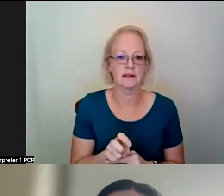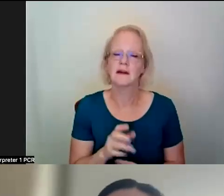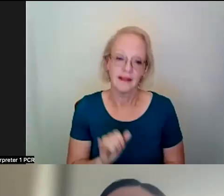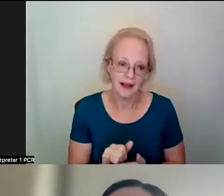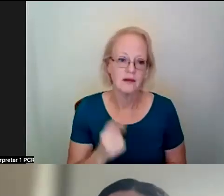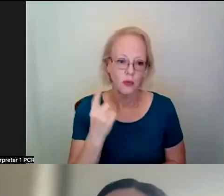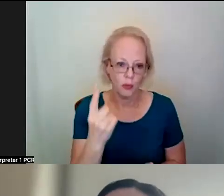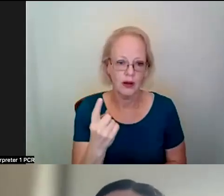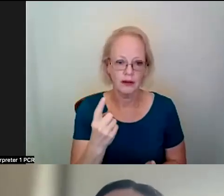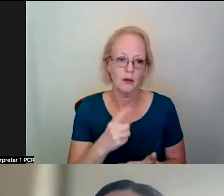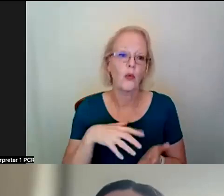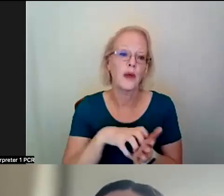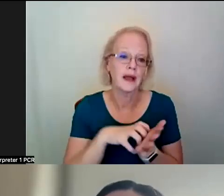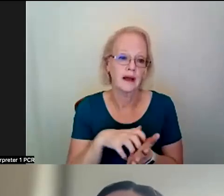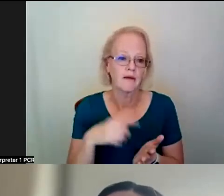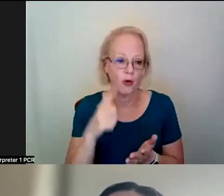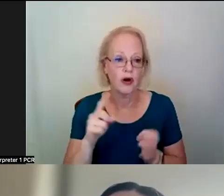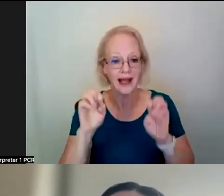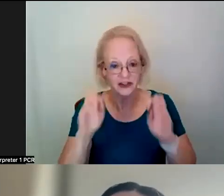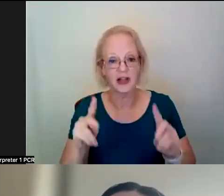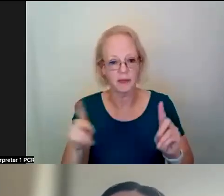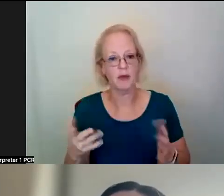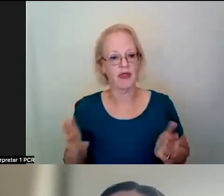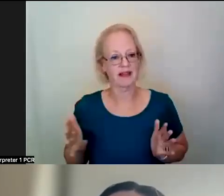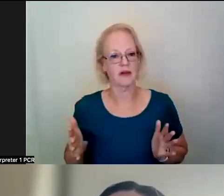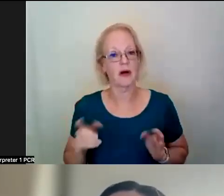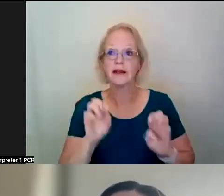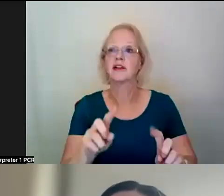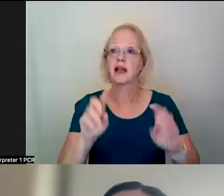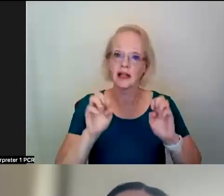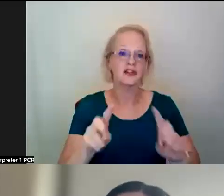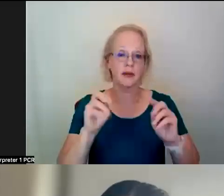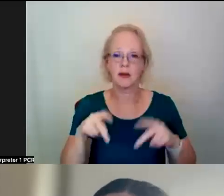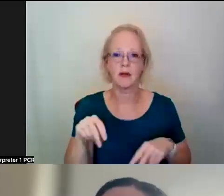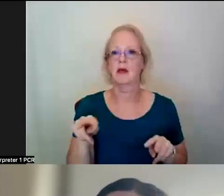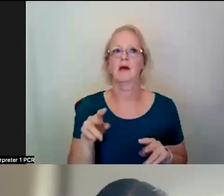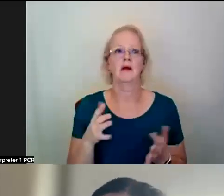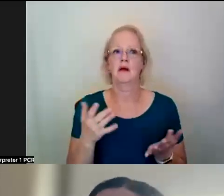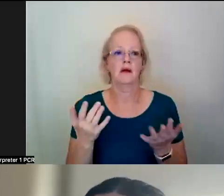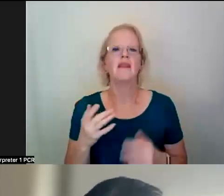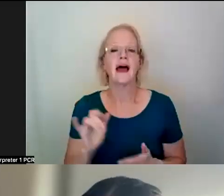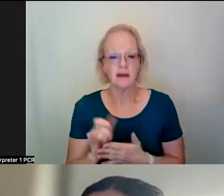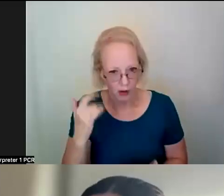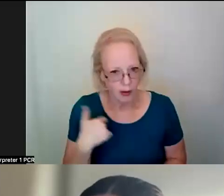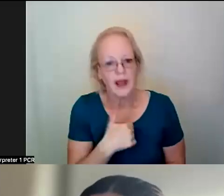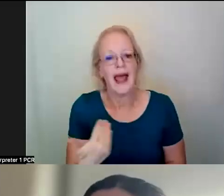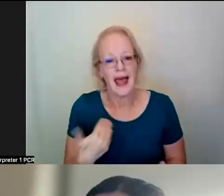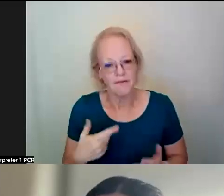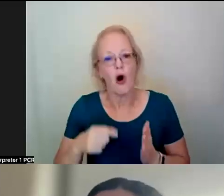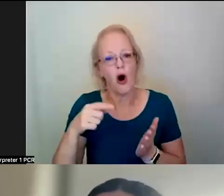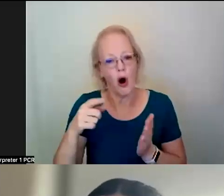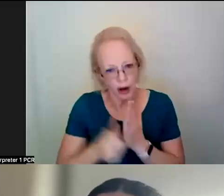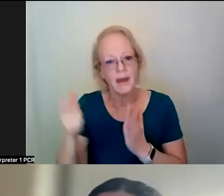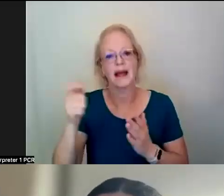weaknesses in just educating people. That's why we have automatic enrollment and automatic escalation and the like.